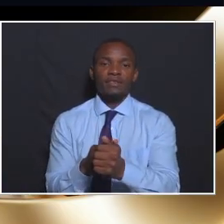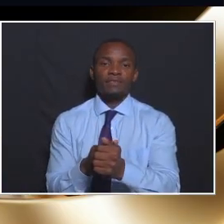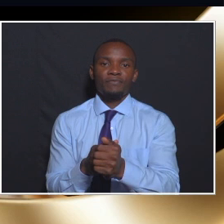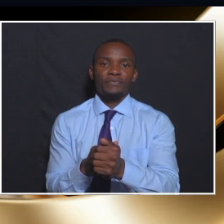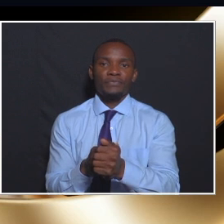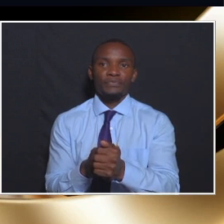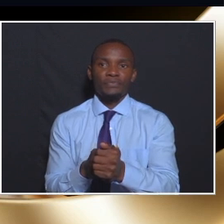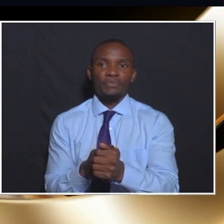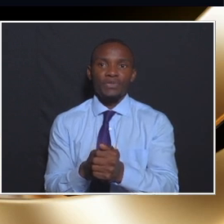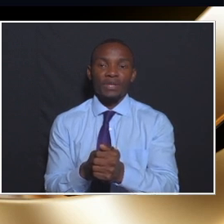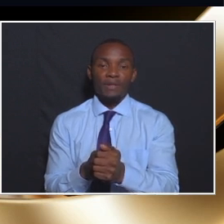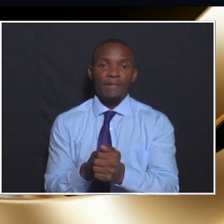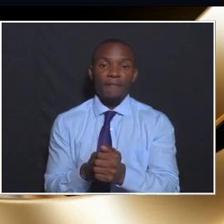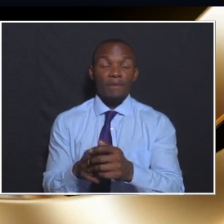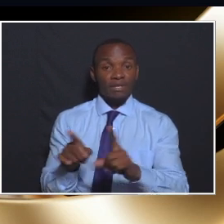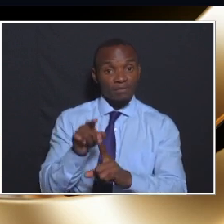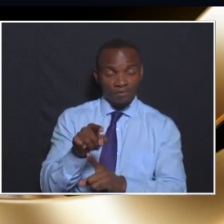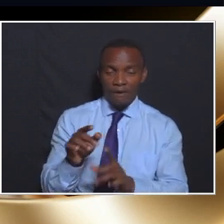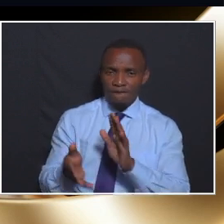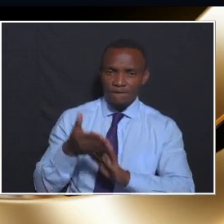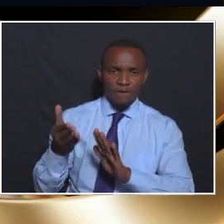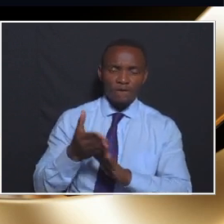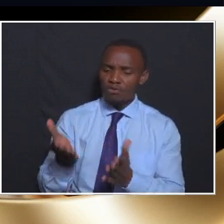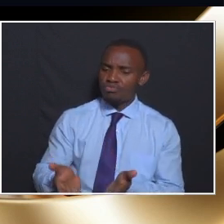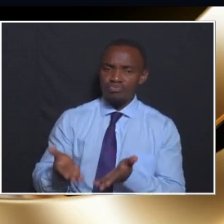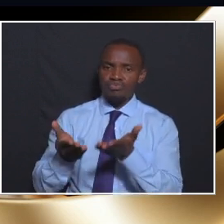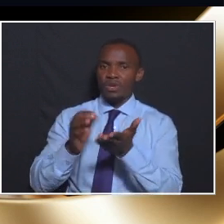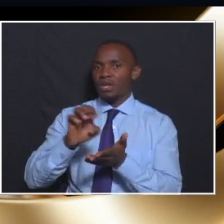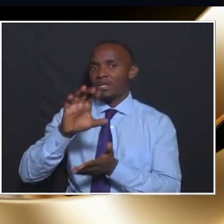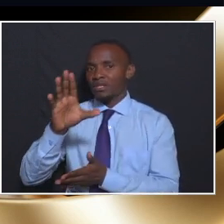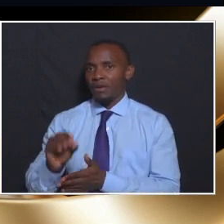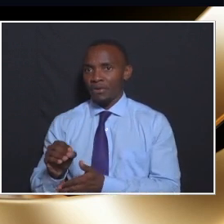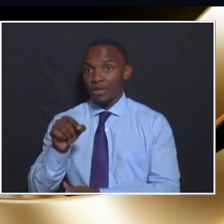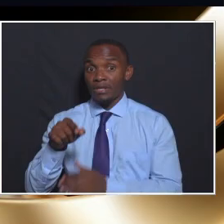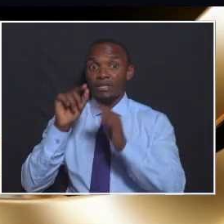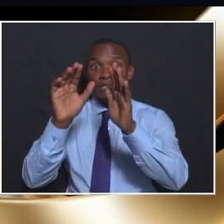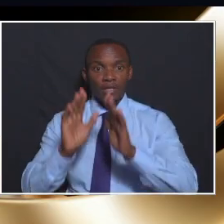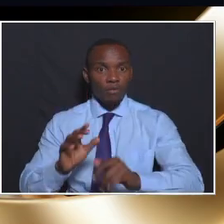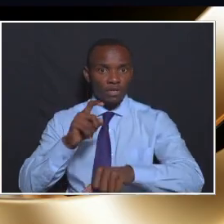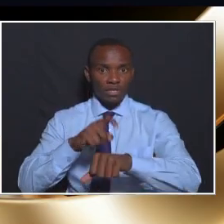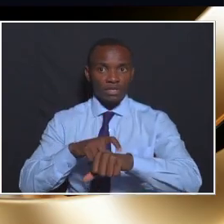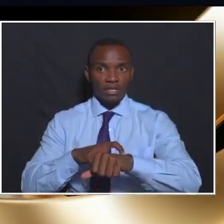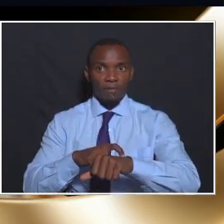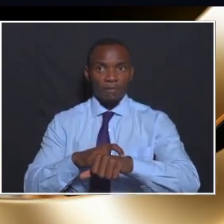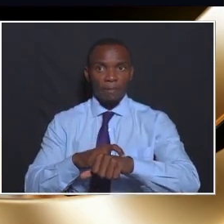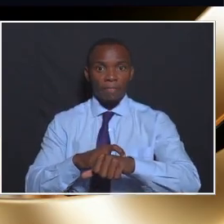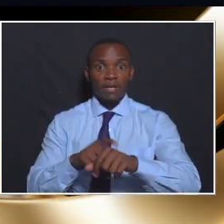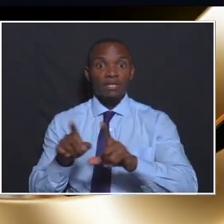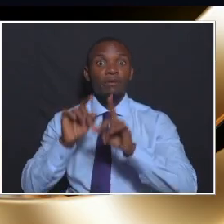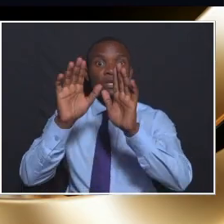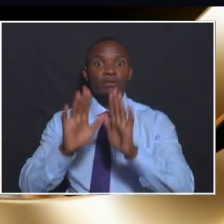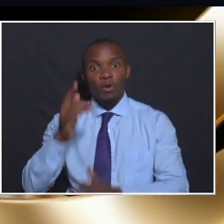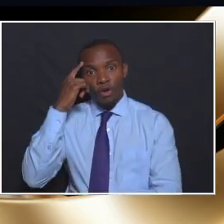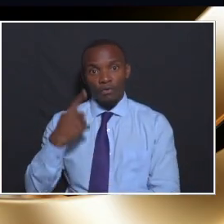It's a fast-growing market in East Africa. So this is a very important hub, and it's very important for us to have